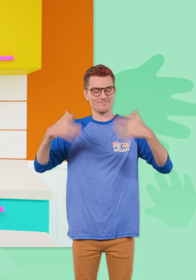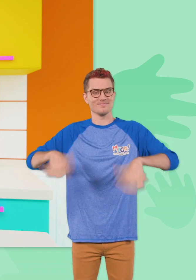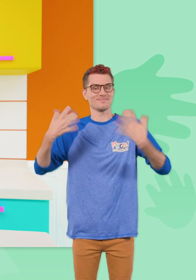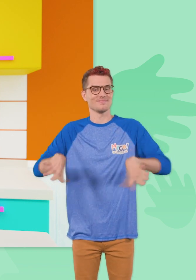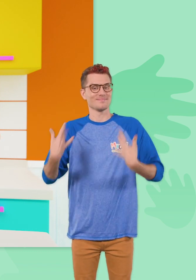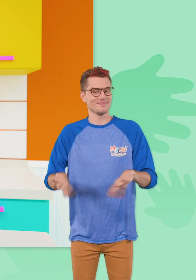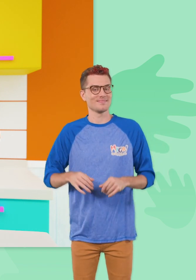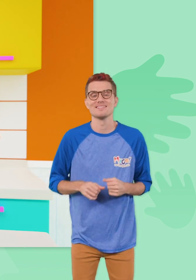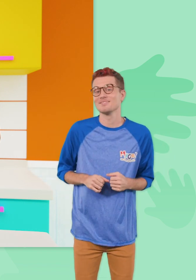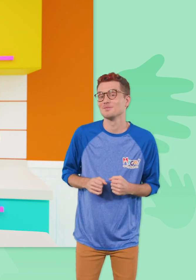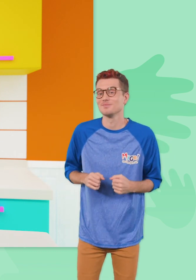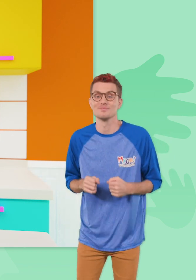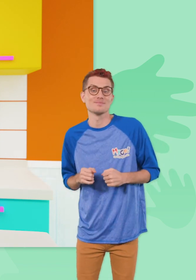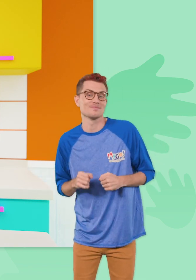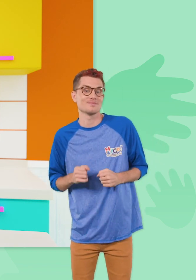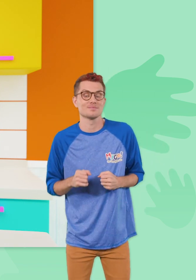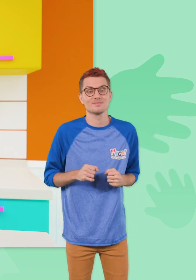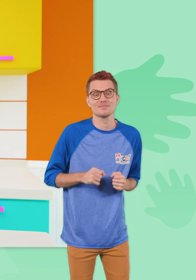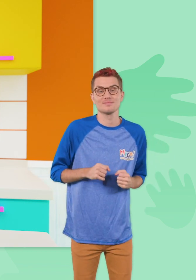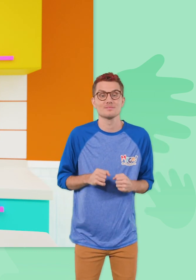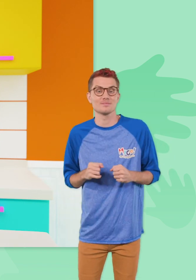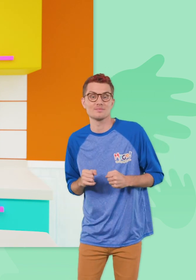all done.